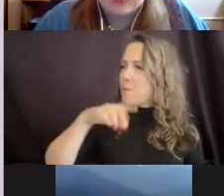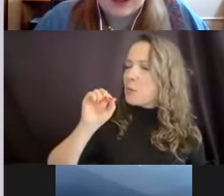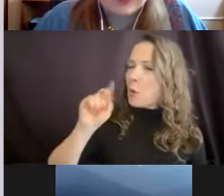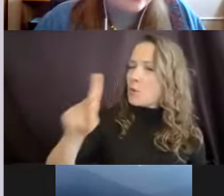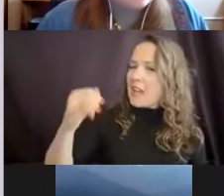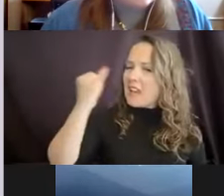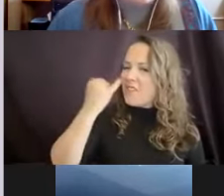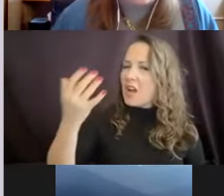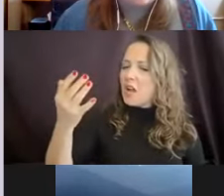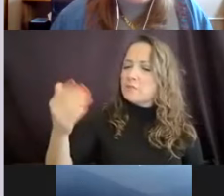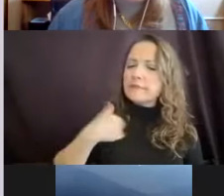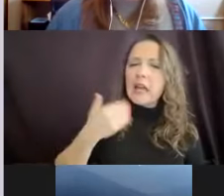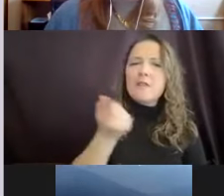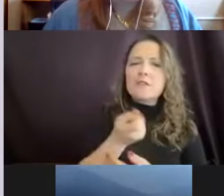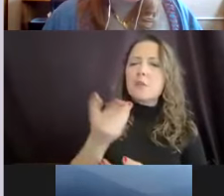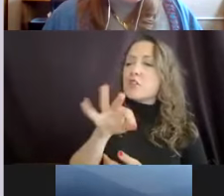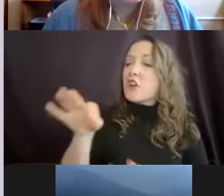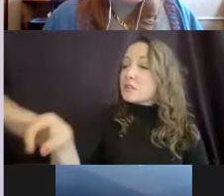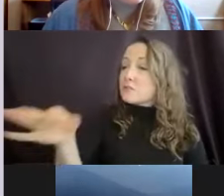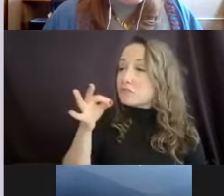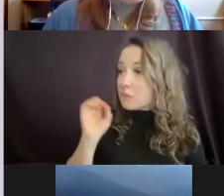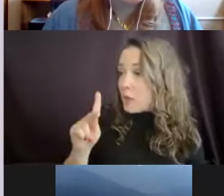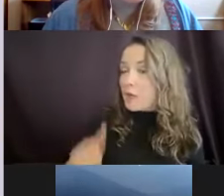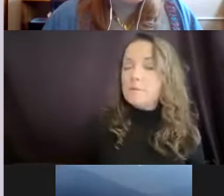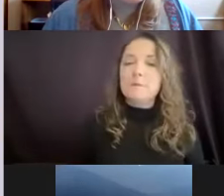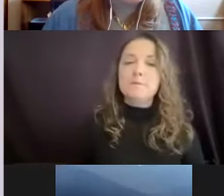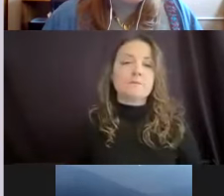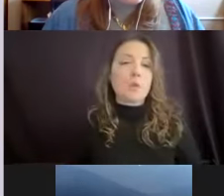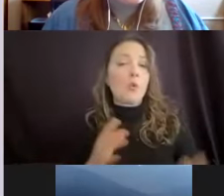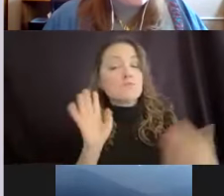some of your fries? Is it okay if